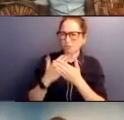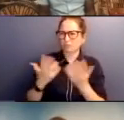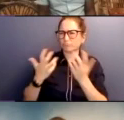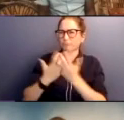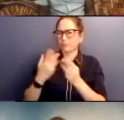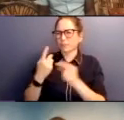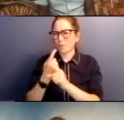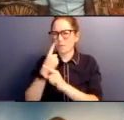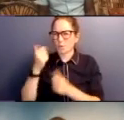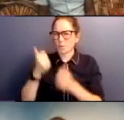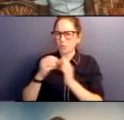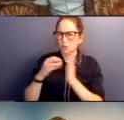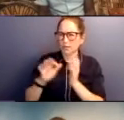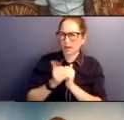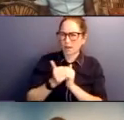which student?